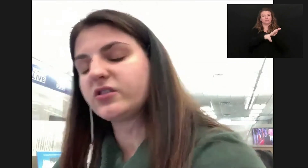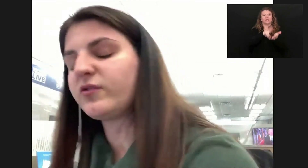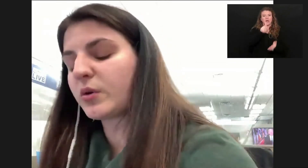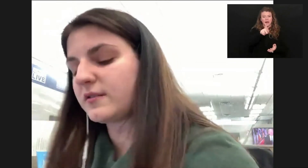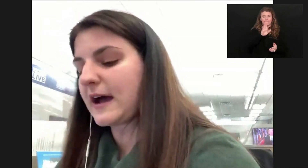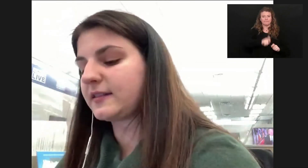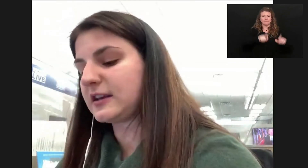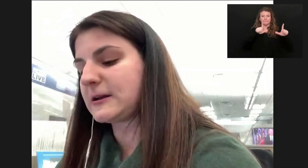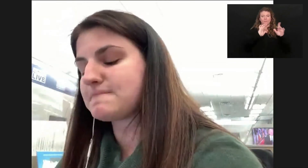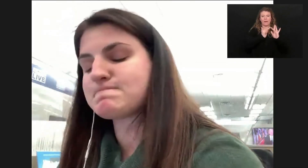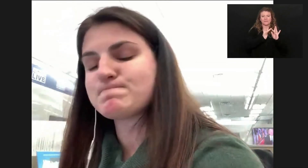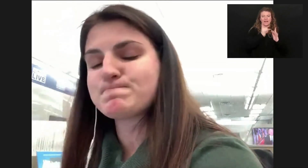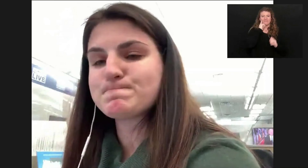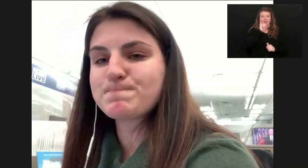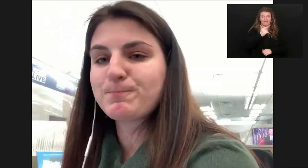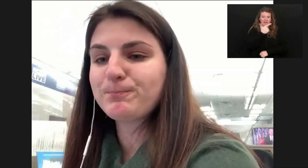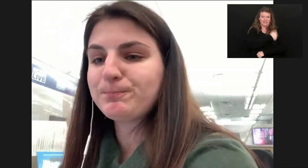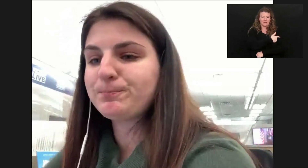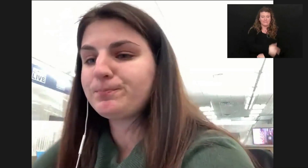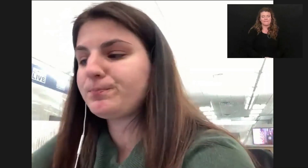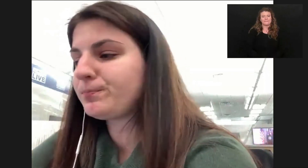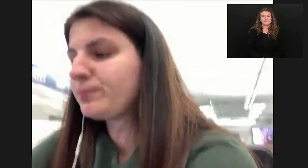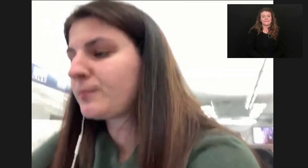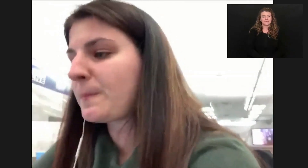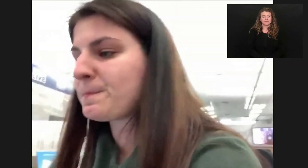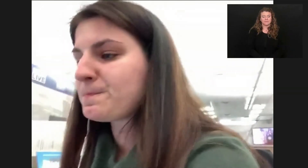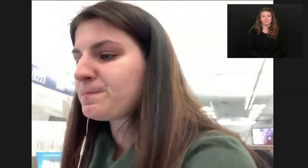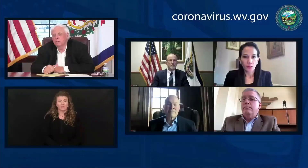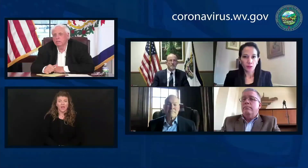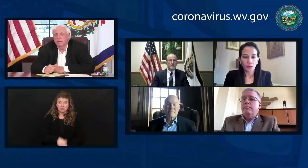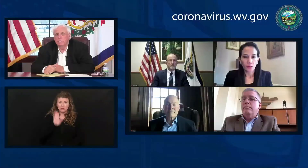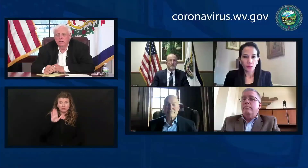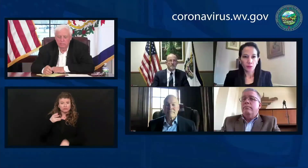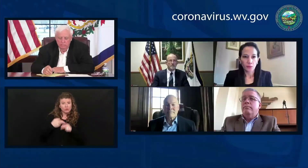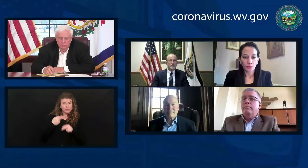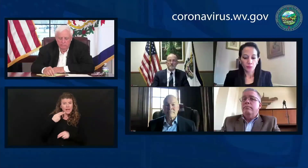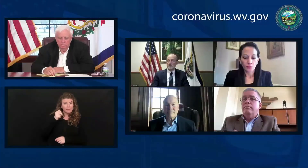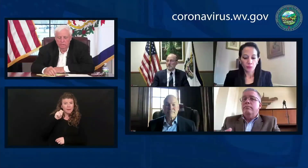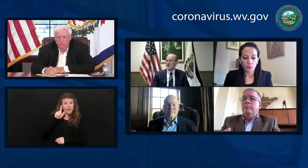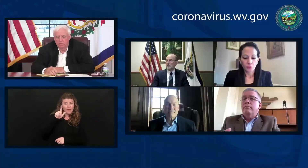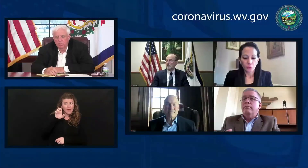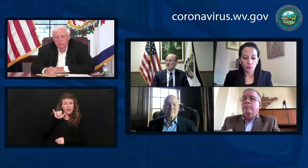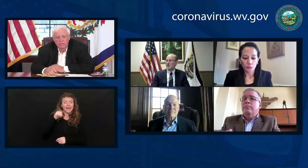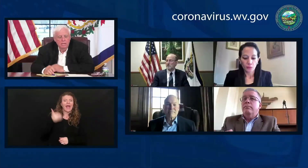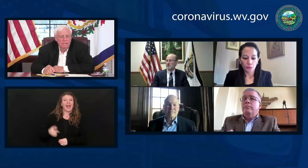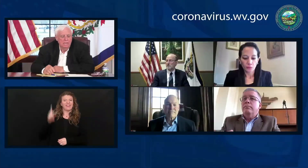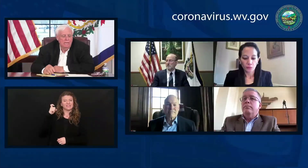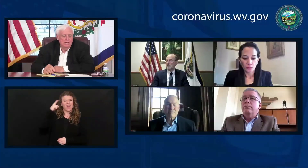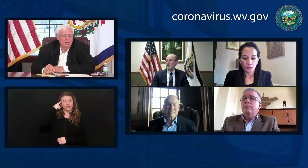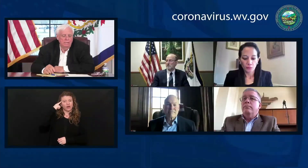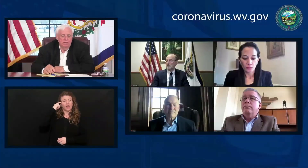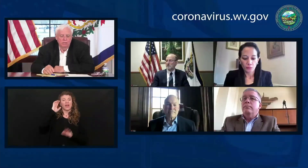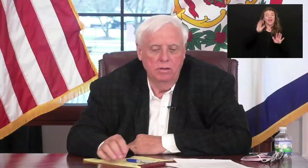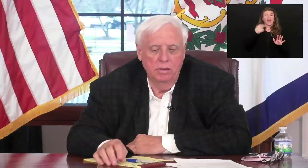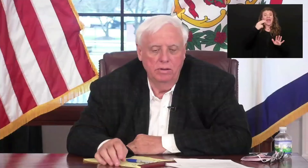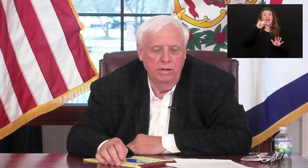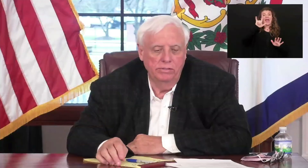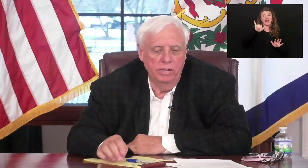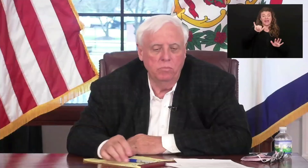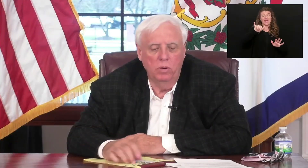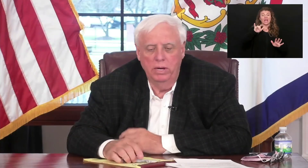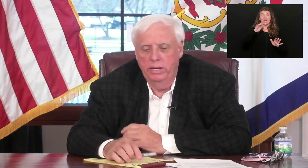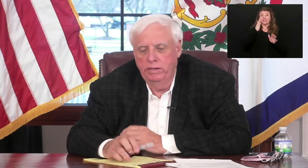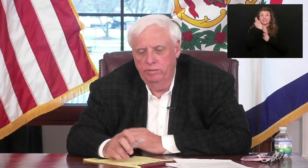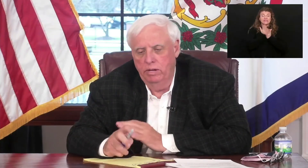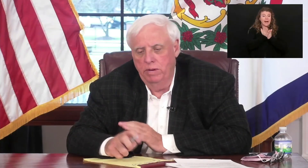that wait list for the vaccine. Haley, is that correct? Haley, this is the governor. Haley, you know,